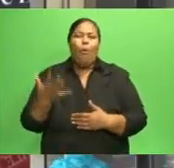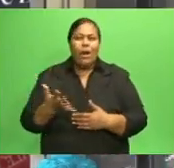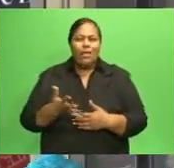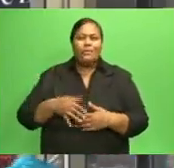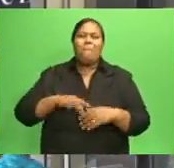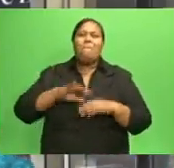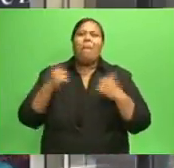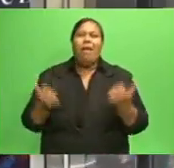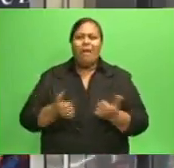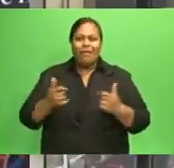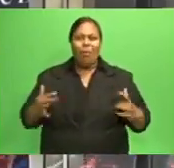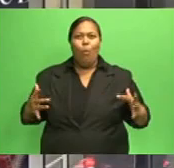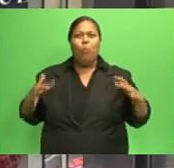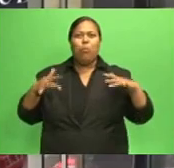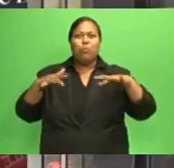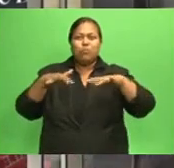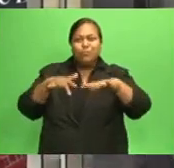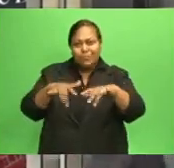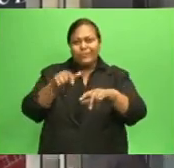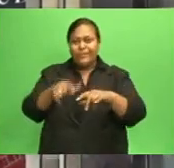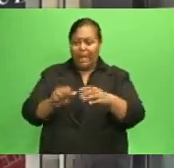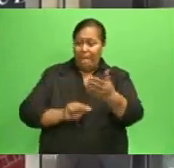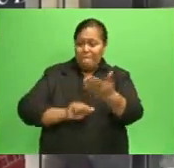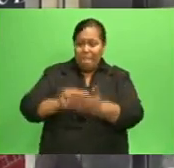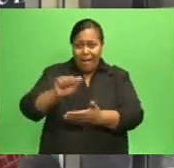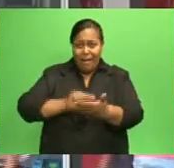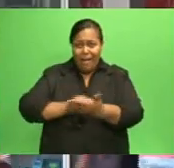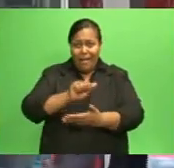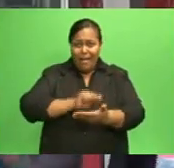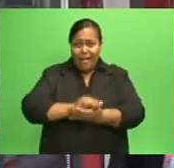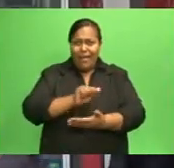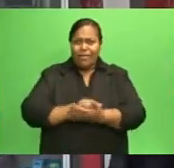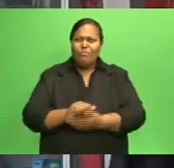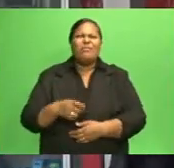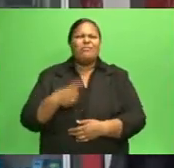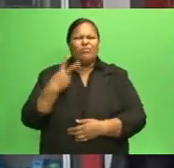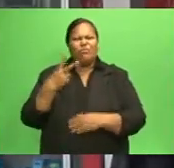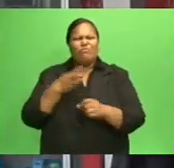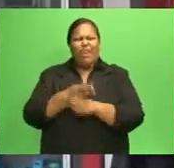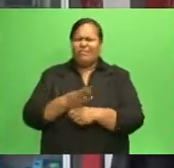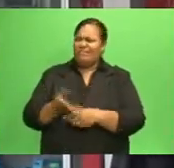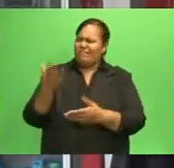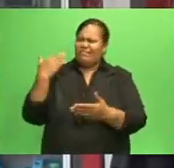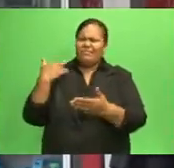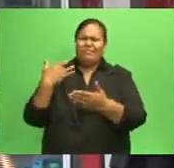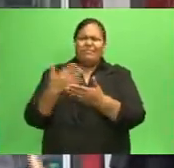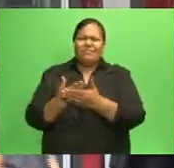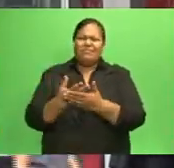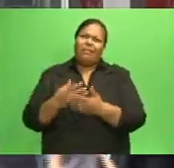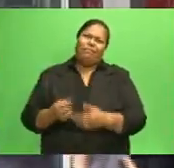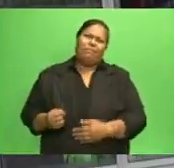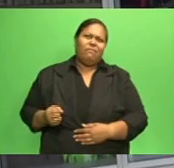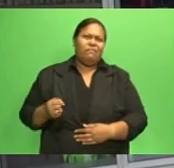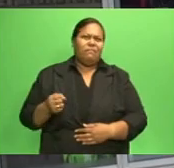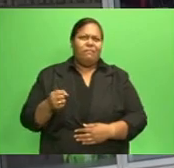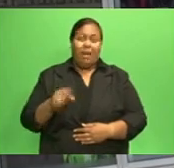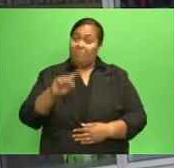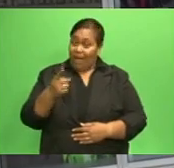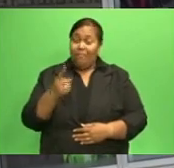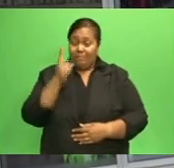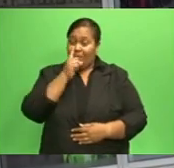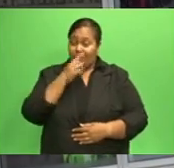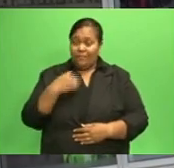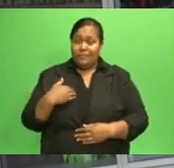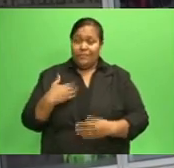customers, and despite consumer spending being subdued for the last 2 months, people did turn up. I think